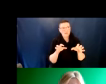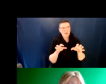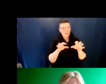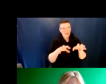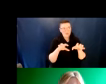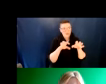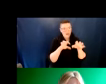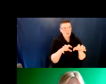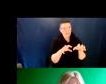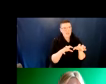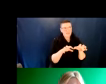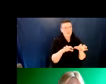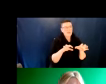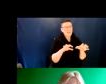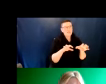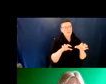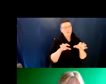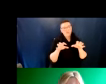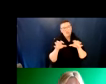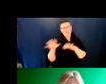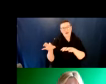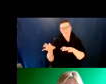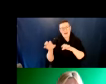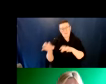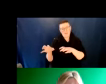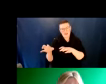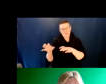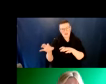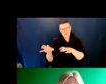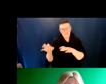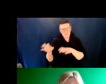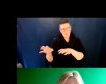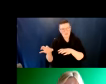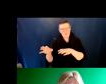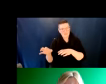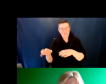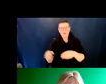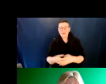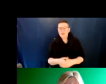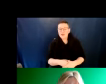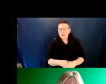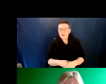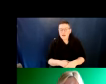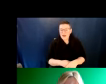concepts and the language of concrete things to describe abstract concepts and experiences.